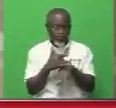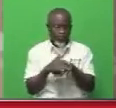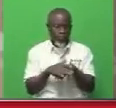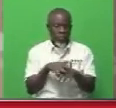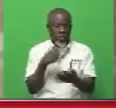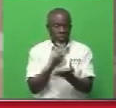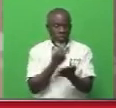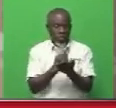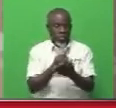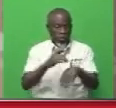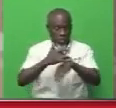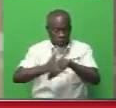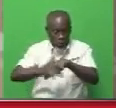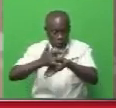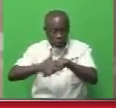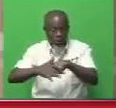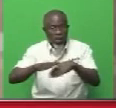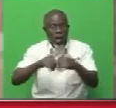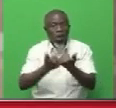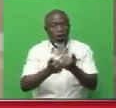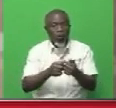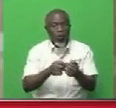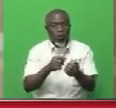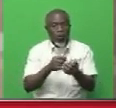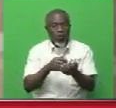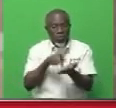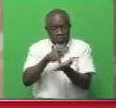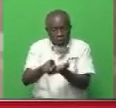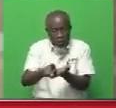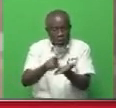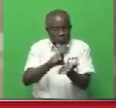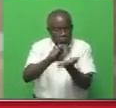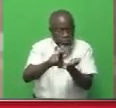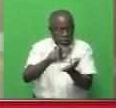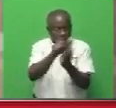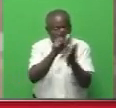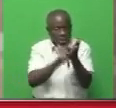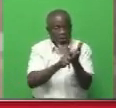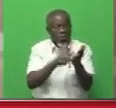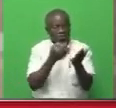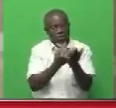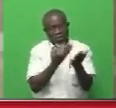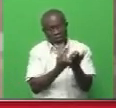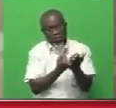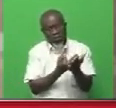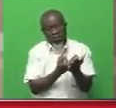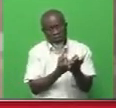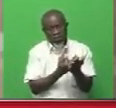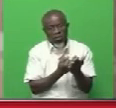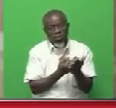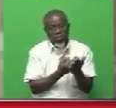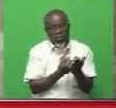emptied via the payment of legal fees, the payment of damages and costs to citizens who are successful against the